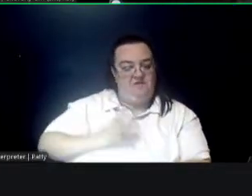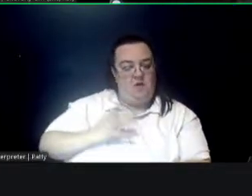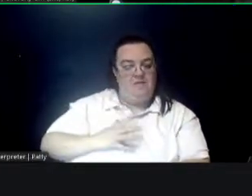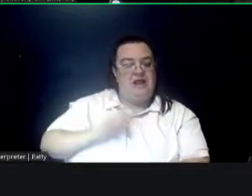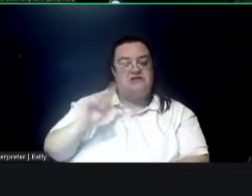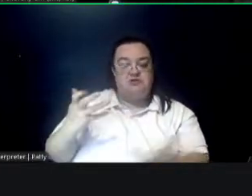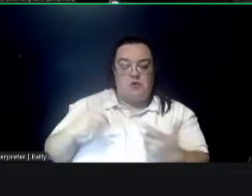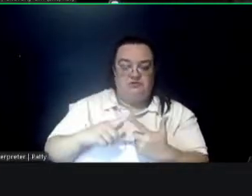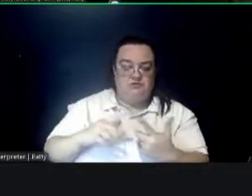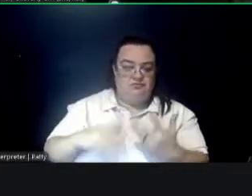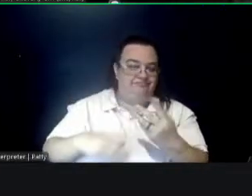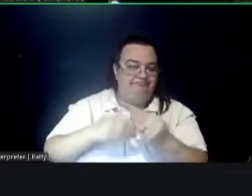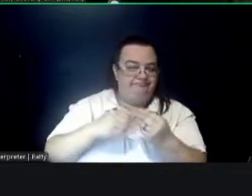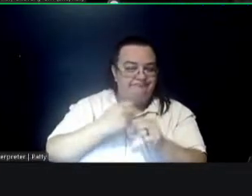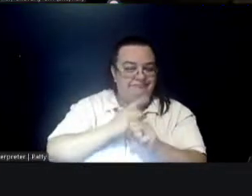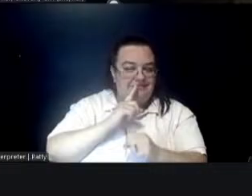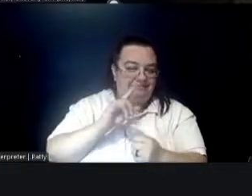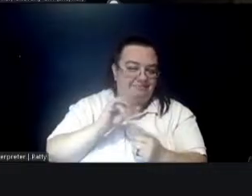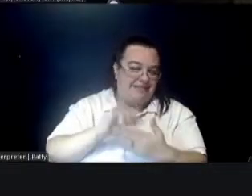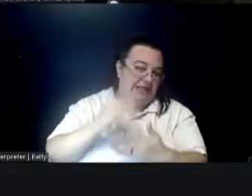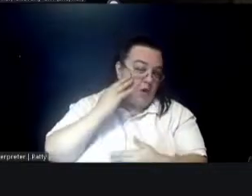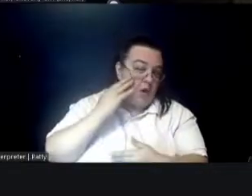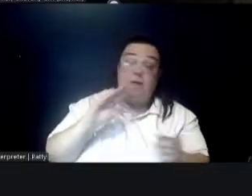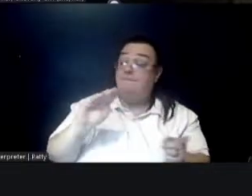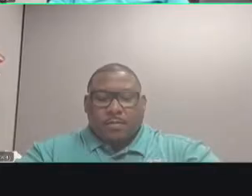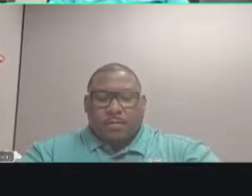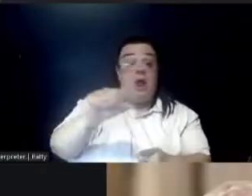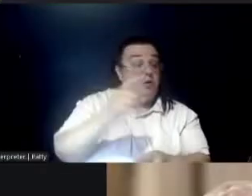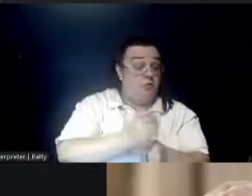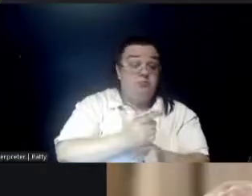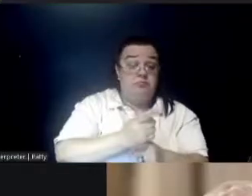there. Yeah, no, I appreciate that.